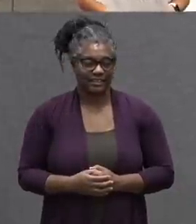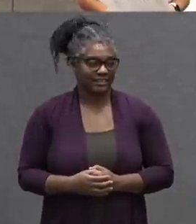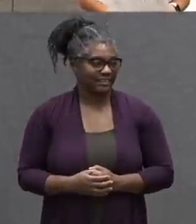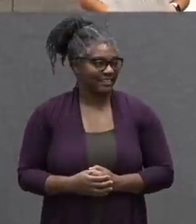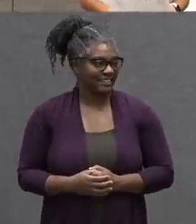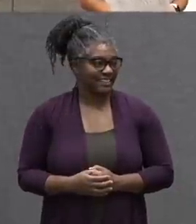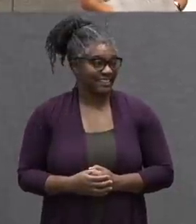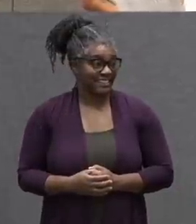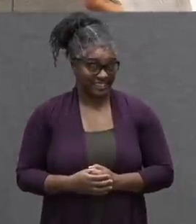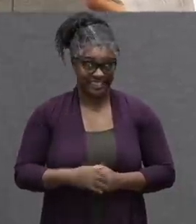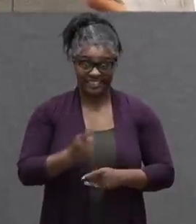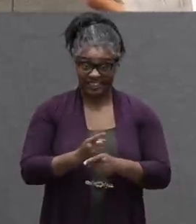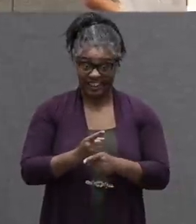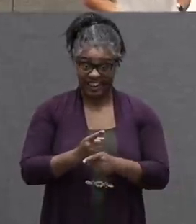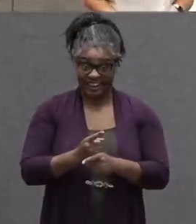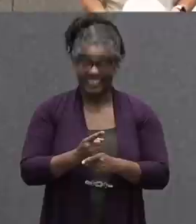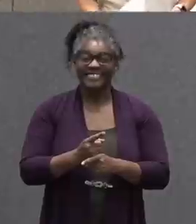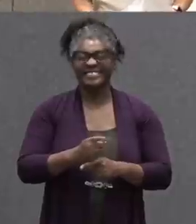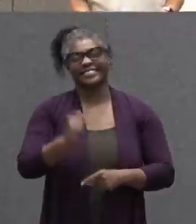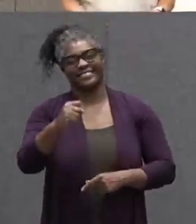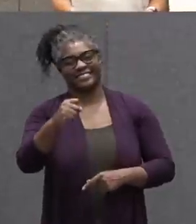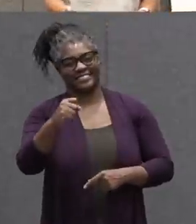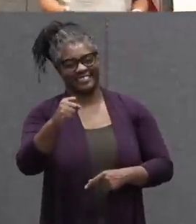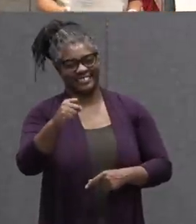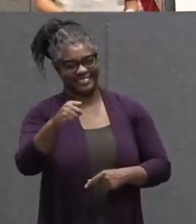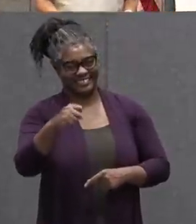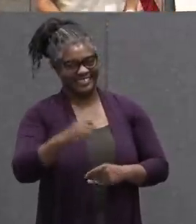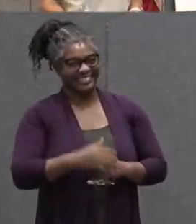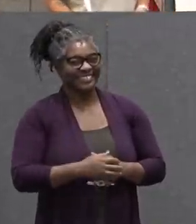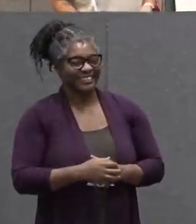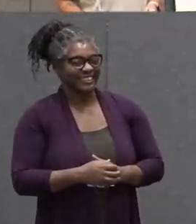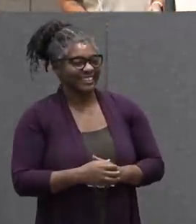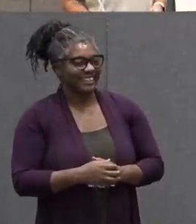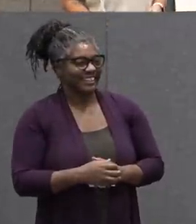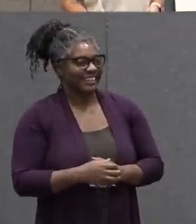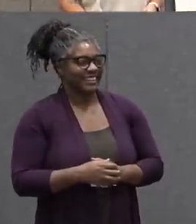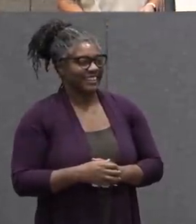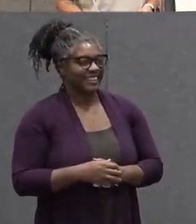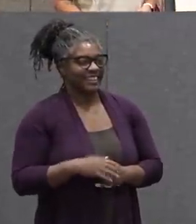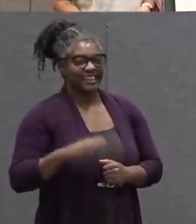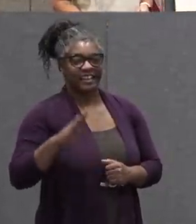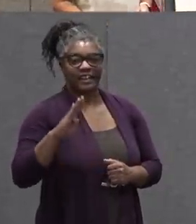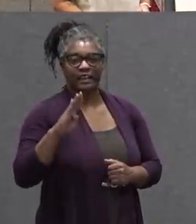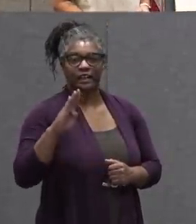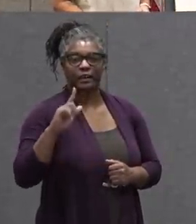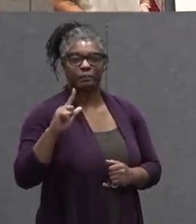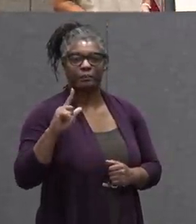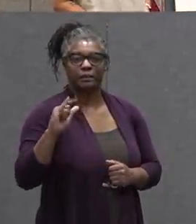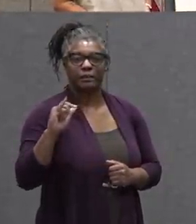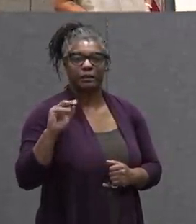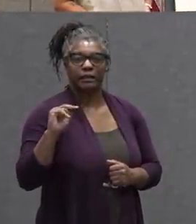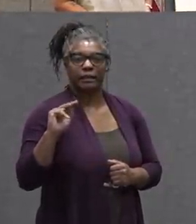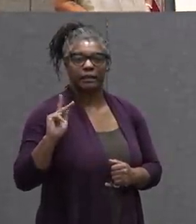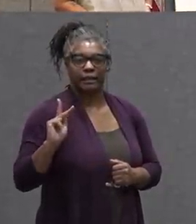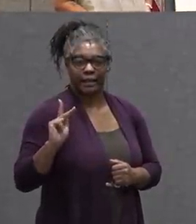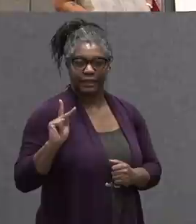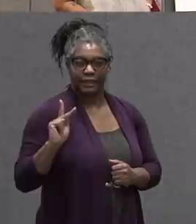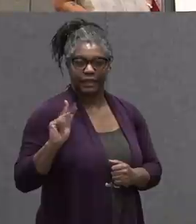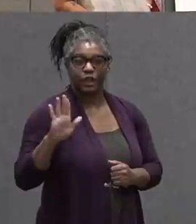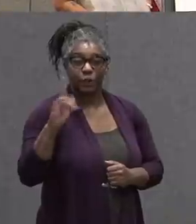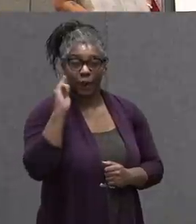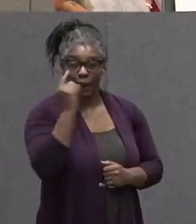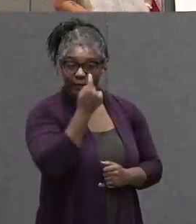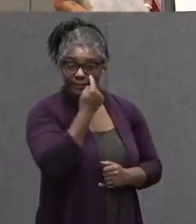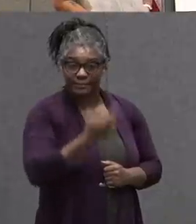Did they get it? I think so. They're both still in. Okay. Blink your eyes.